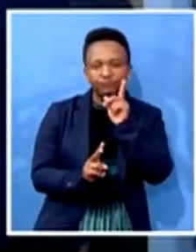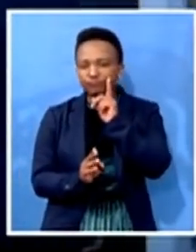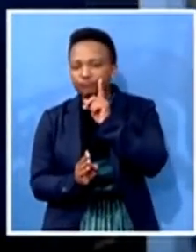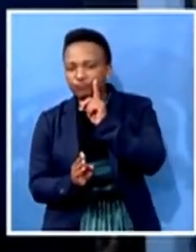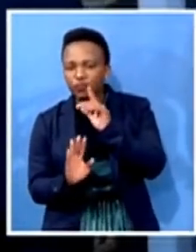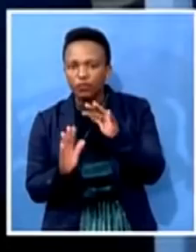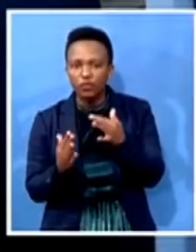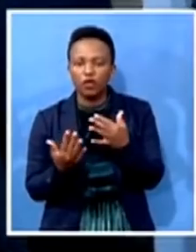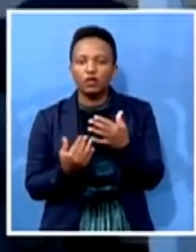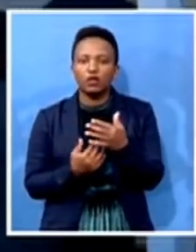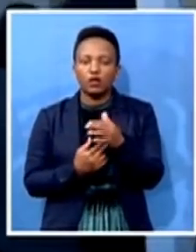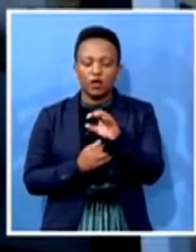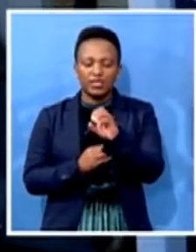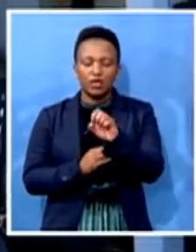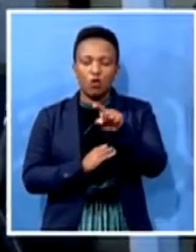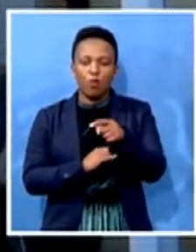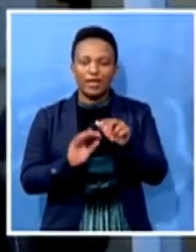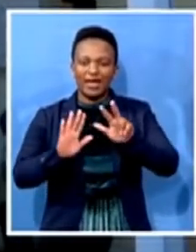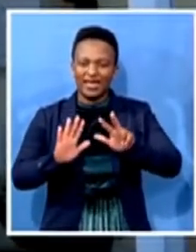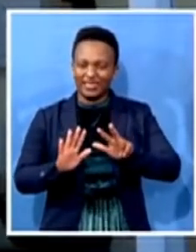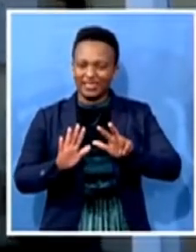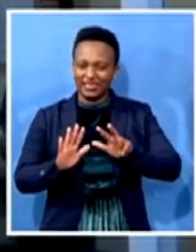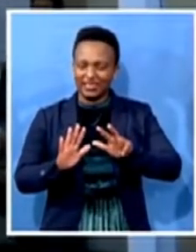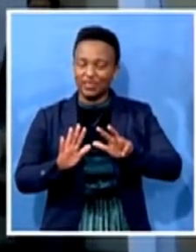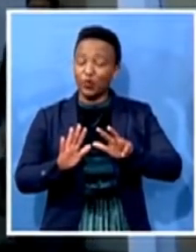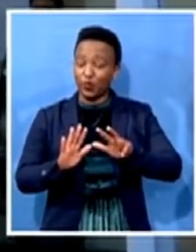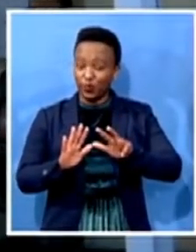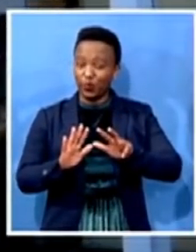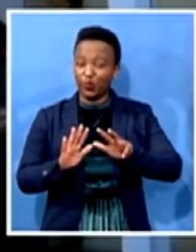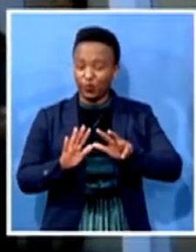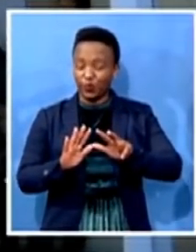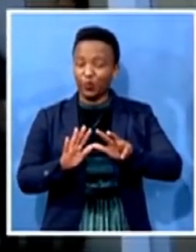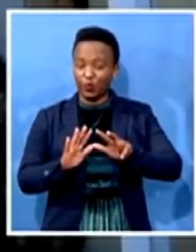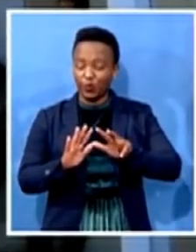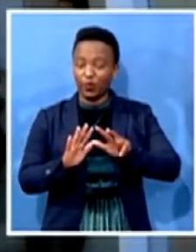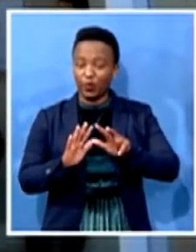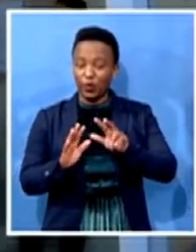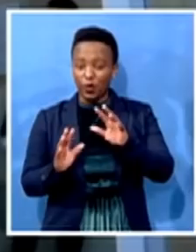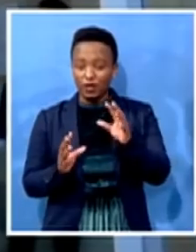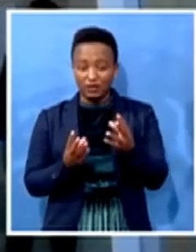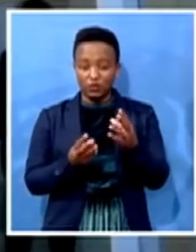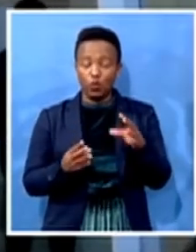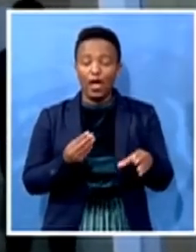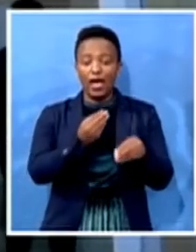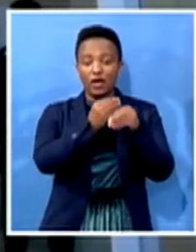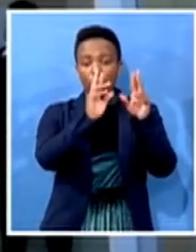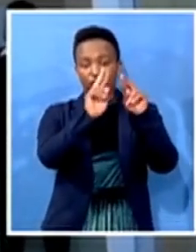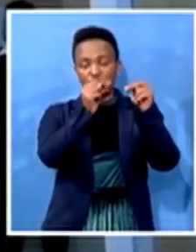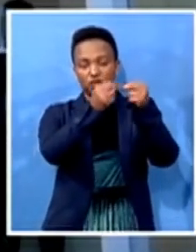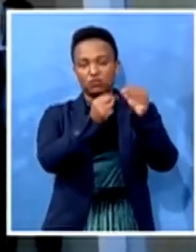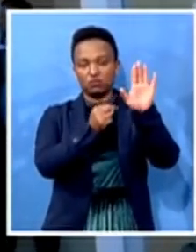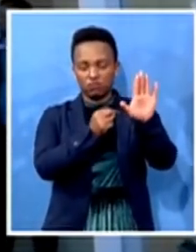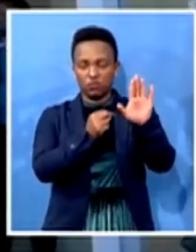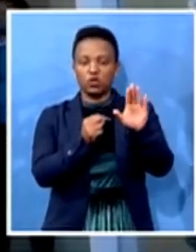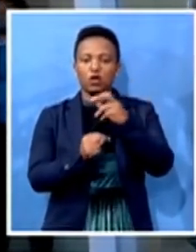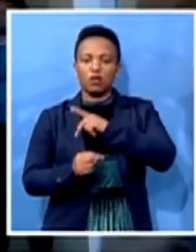0.8% of the province's infections tally in terms of COVID-19. The president, one of the lowest in the country.